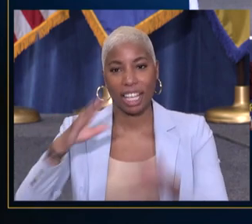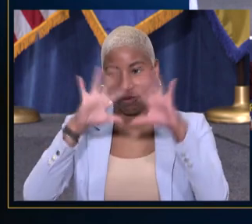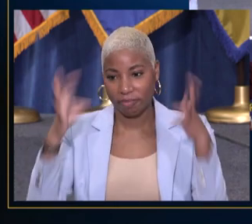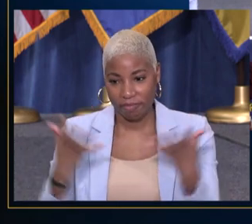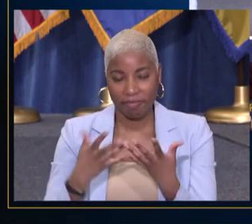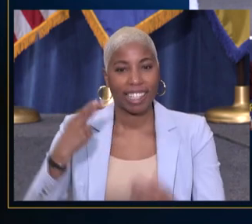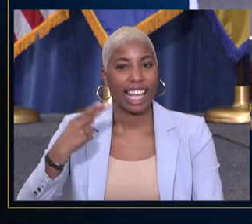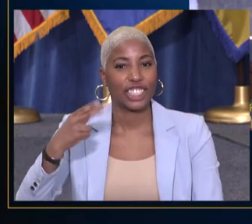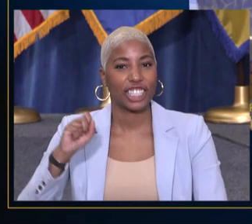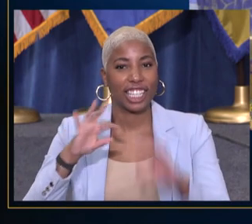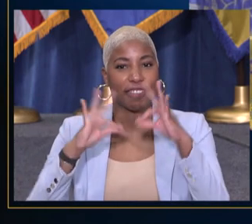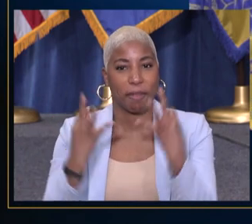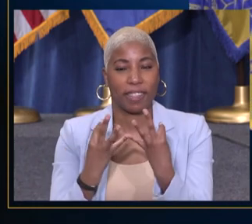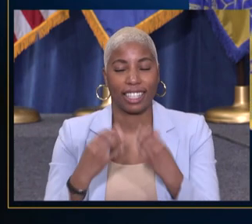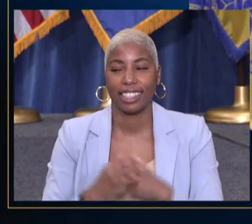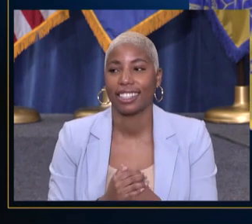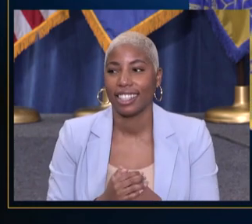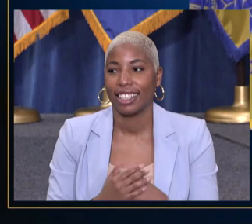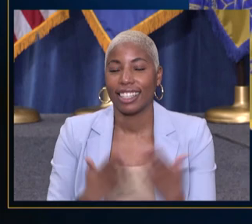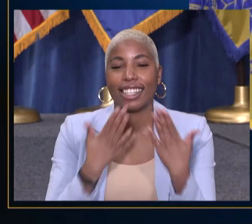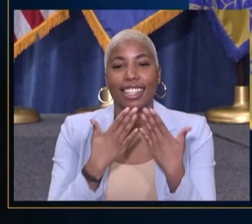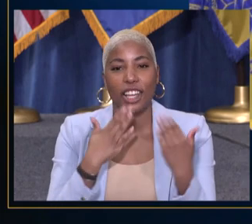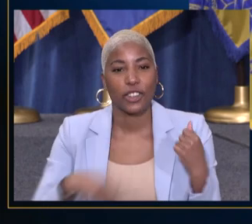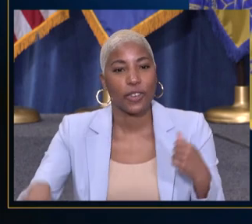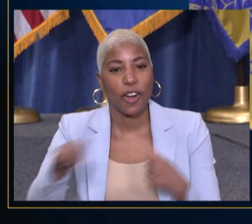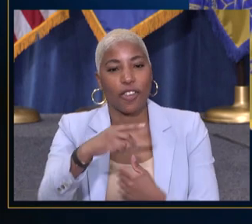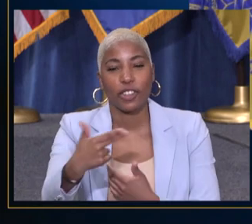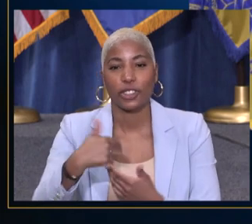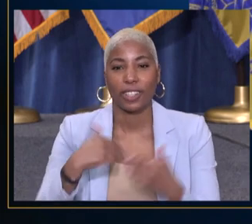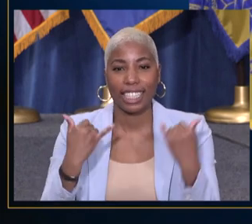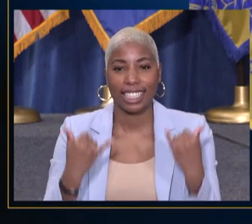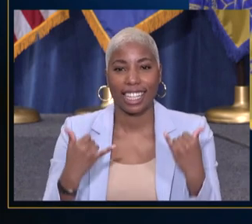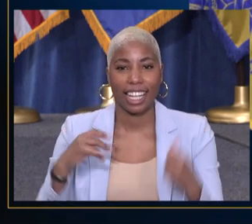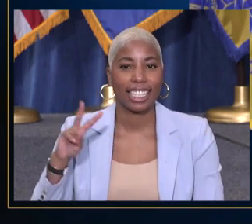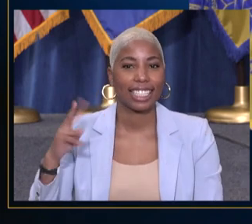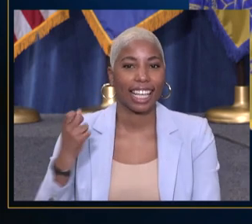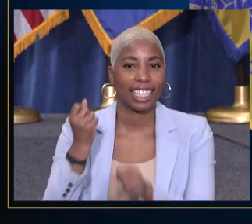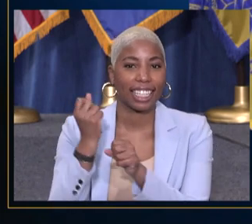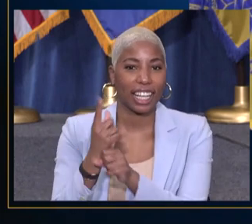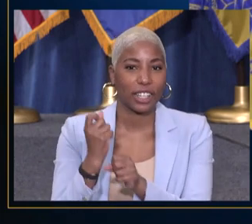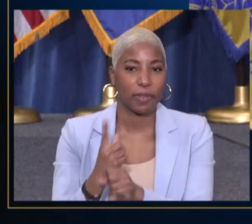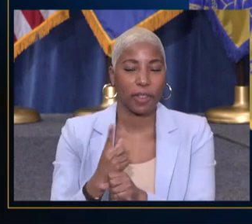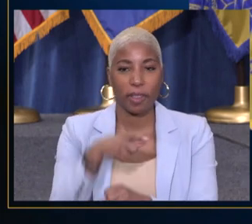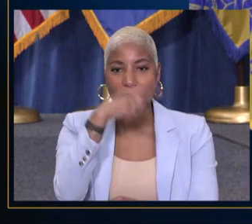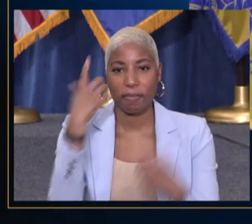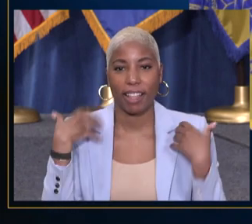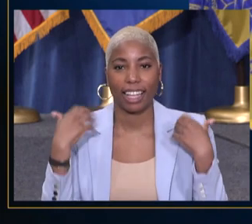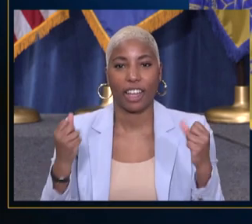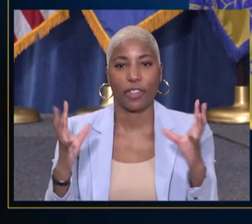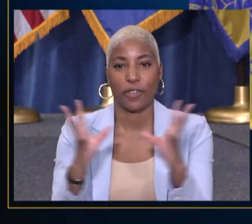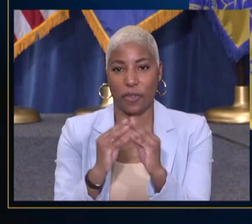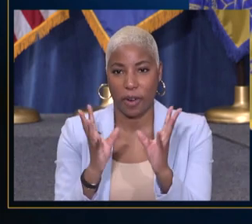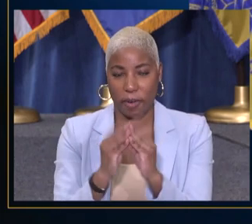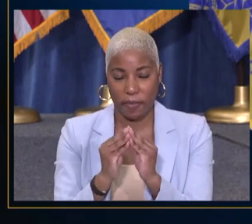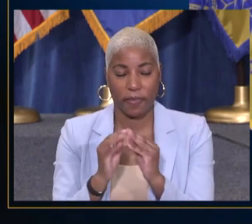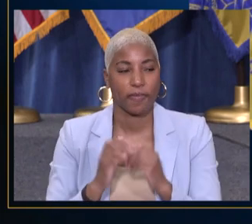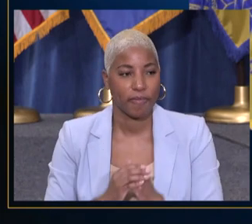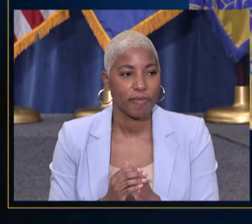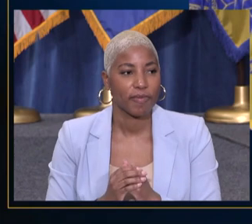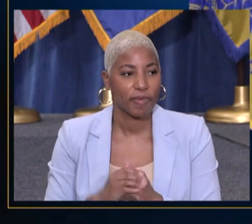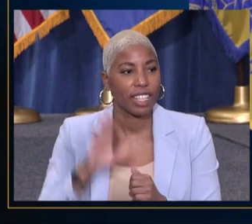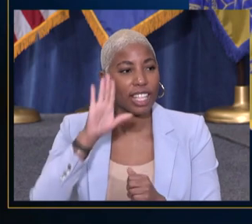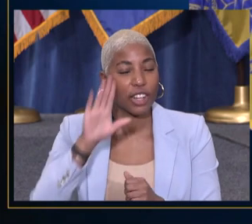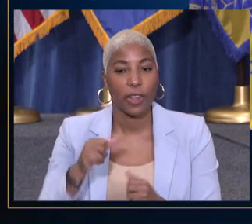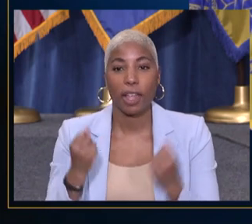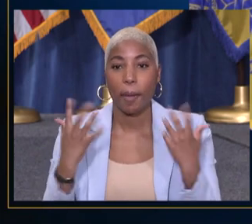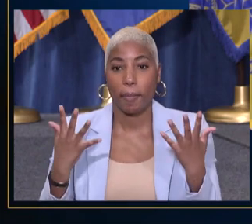family. Thank you all for joining us today for our second annual Black Health Forum. I know a number of you were